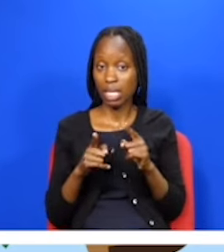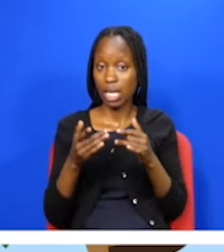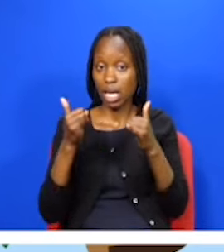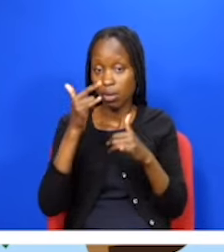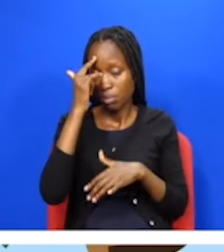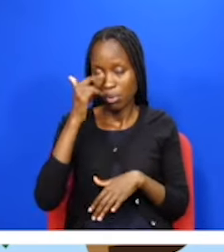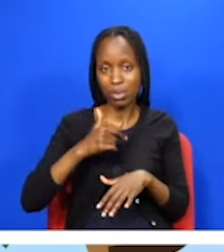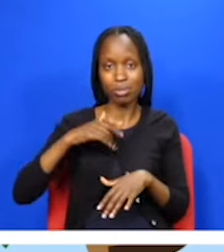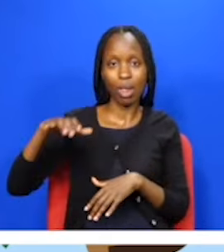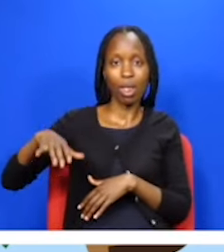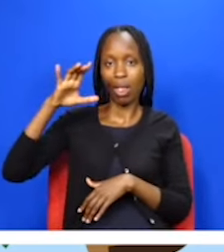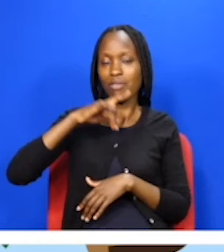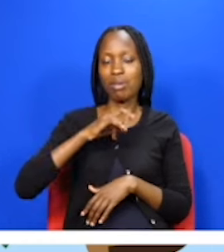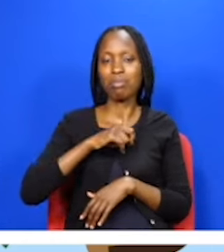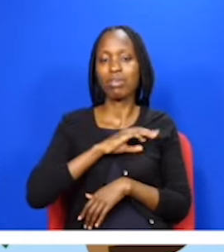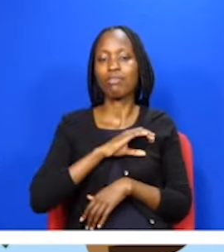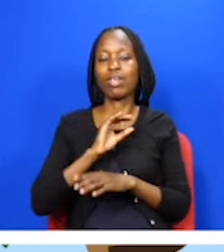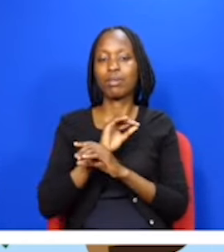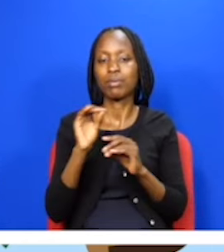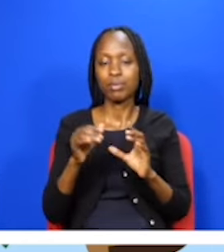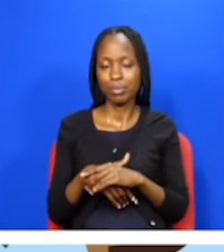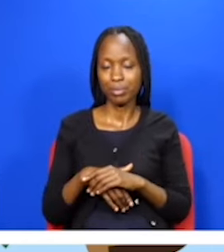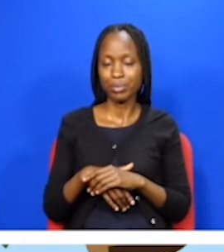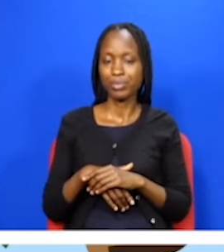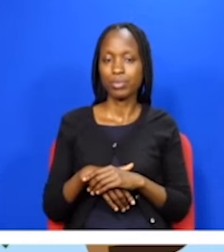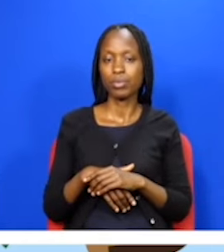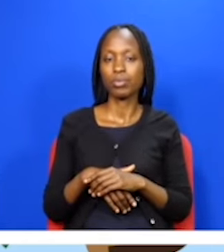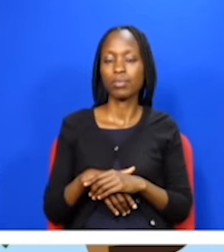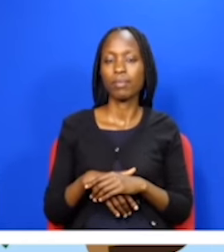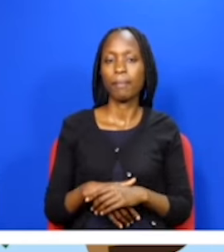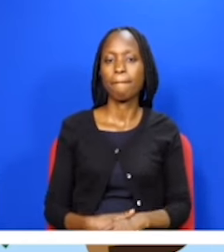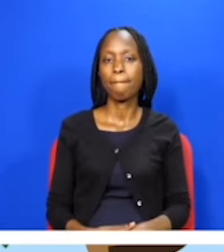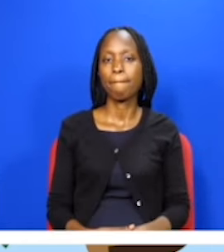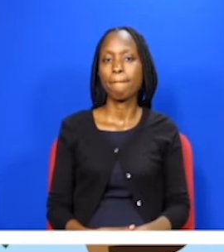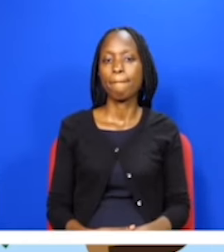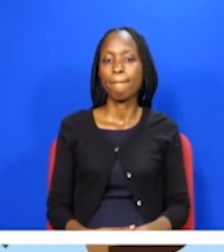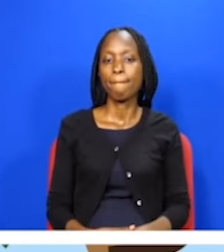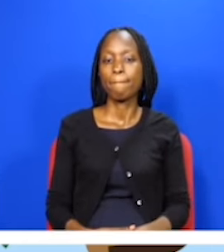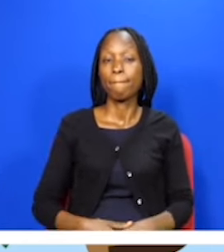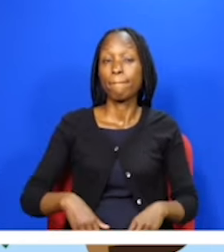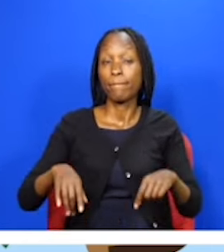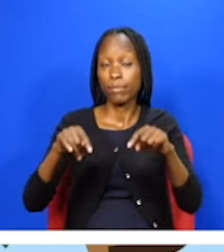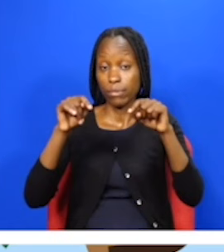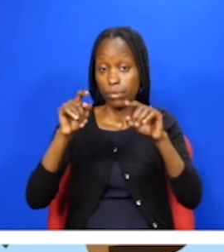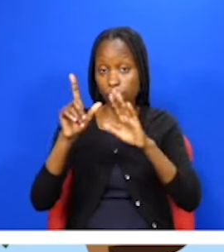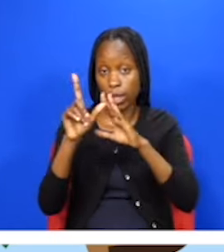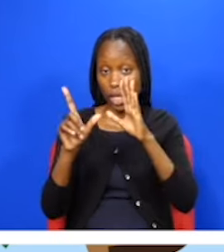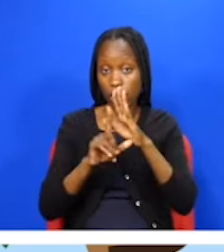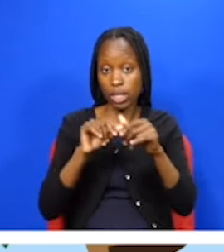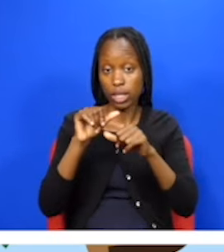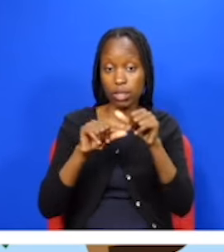big, I am no longer scared. Now, boys and girls, our lesson today is